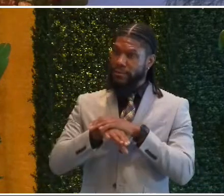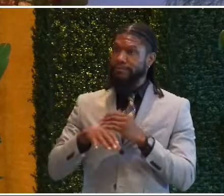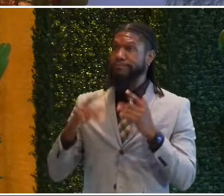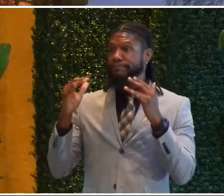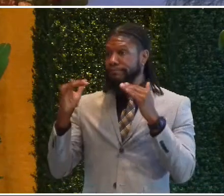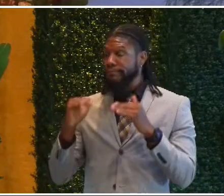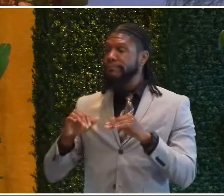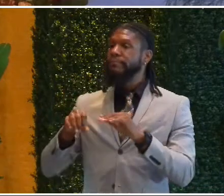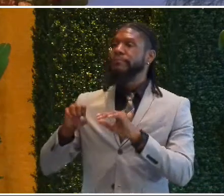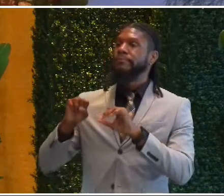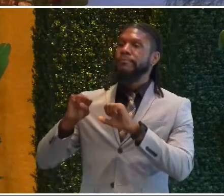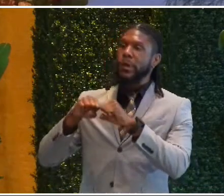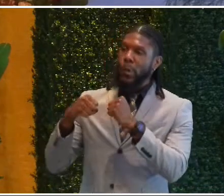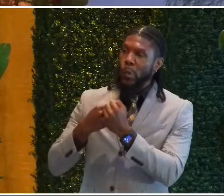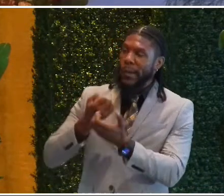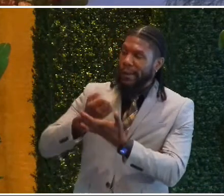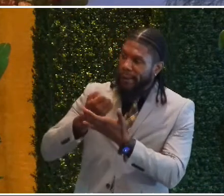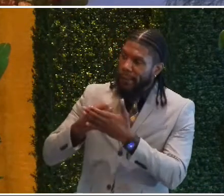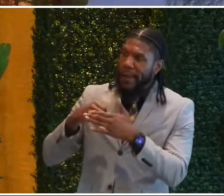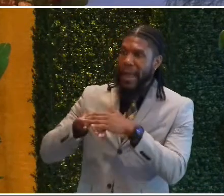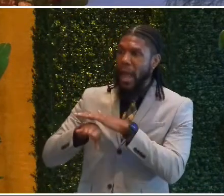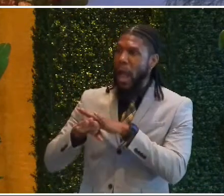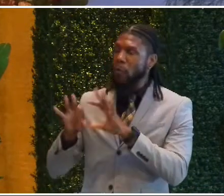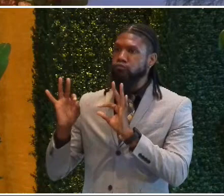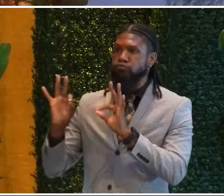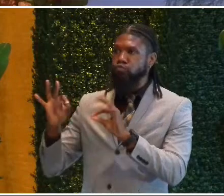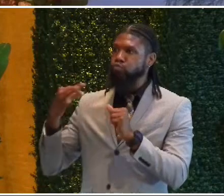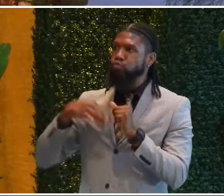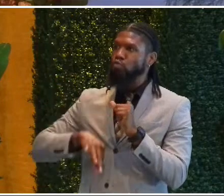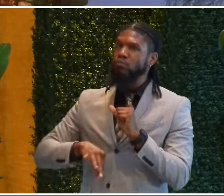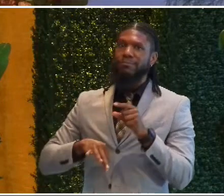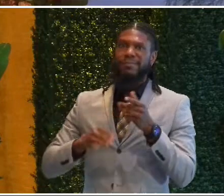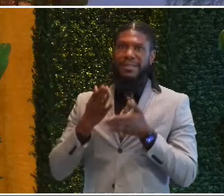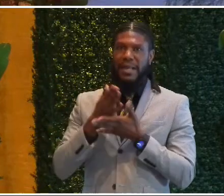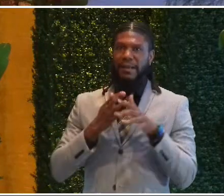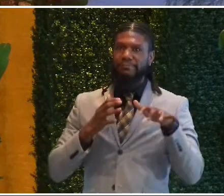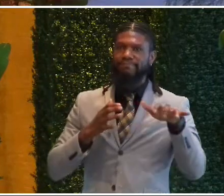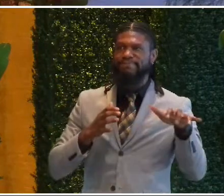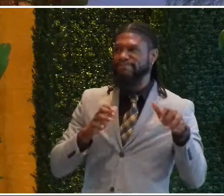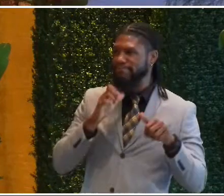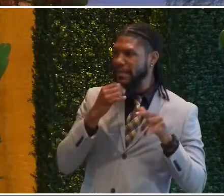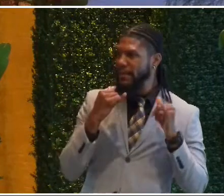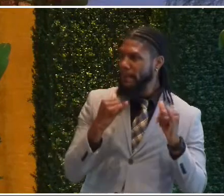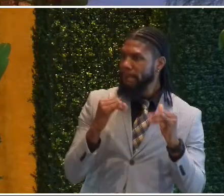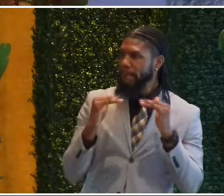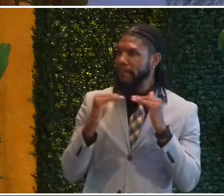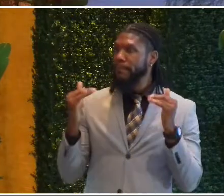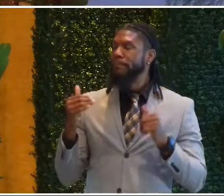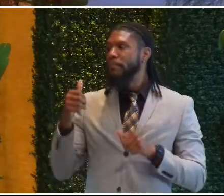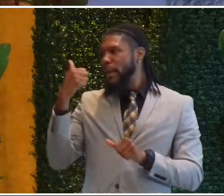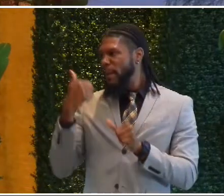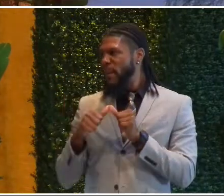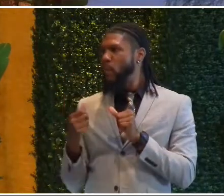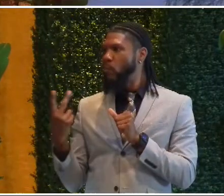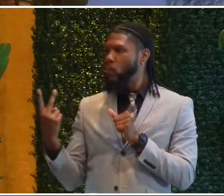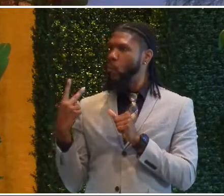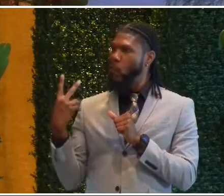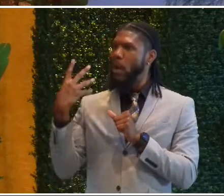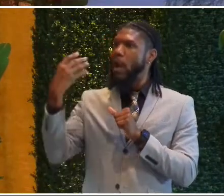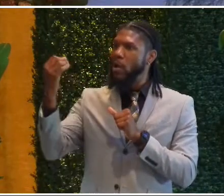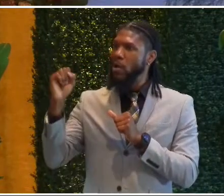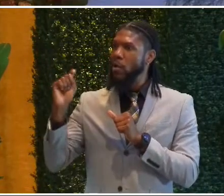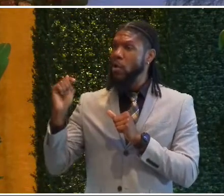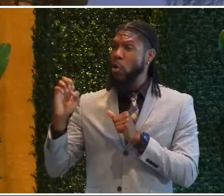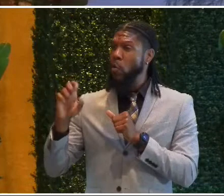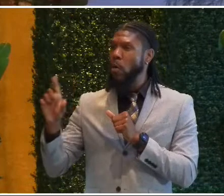So with Tony Michelle, we were out on the stroll. It was my first time on the stroll. If you don't know what the stroll is, of course, it's